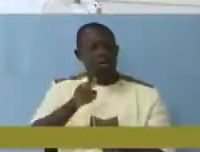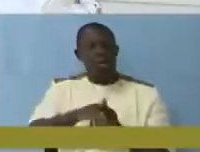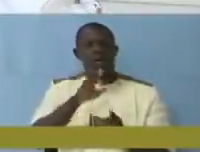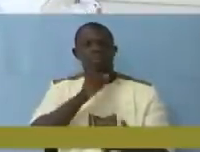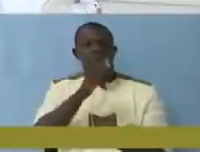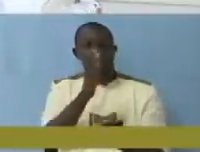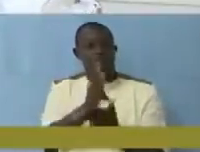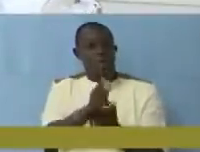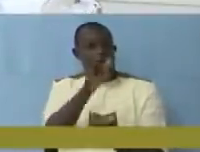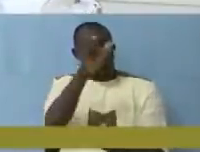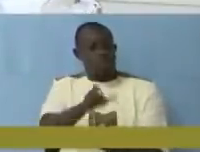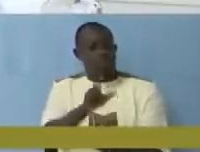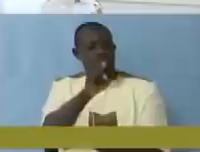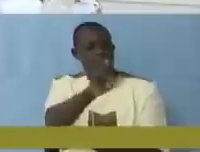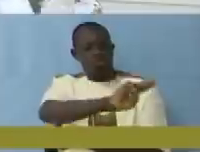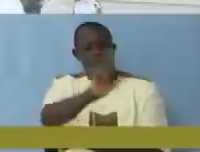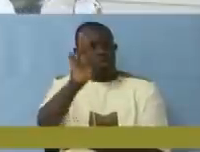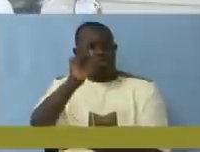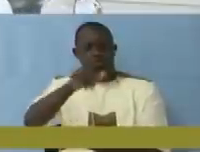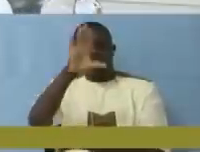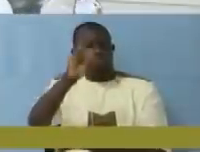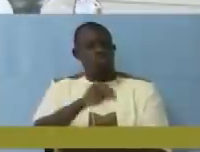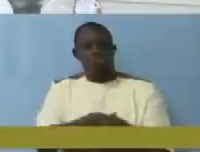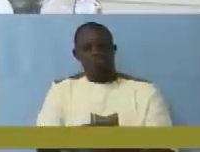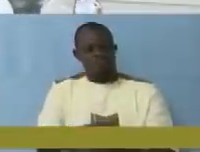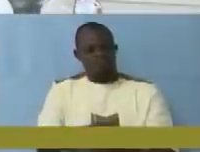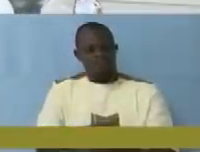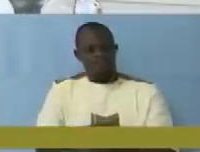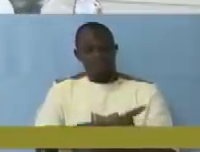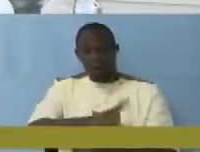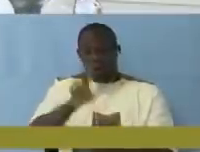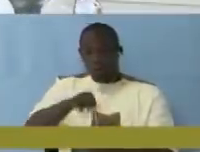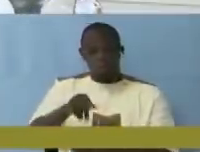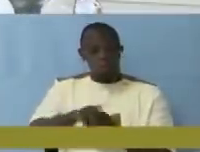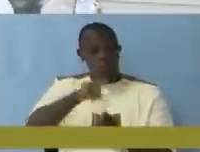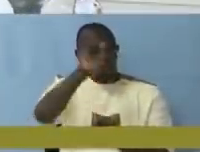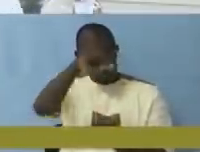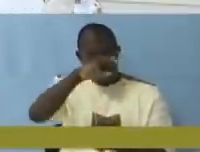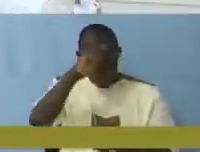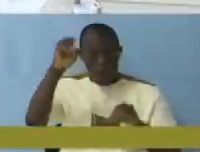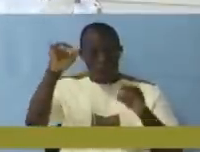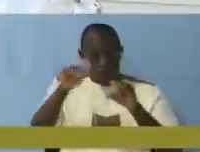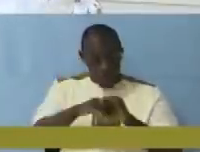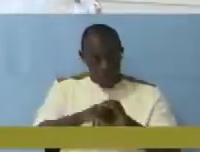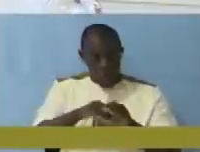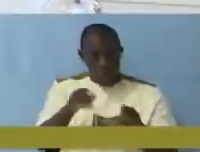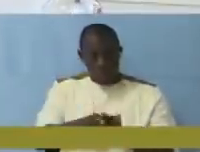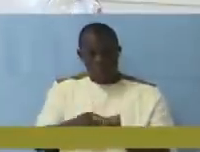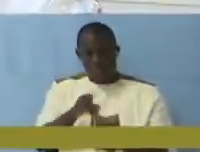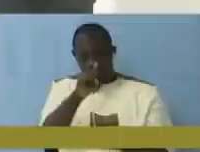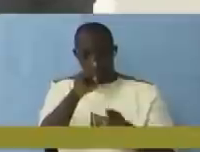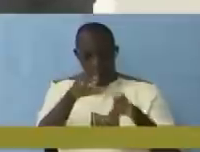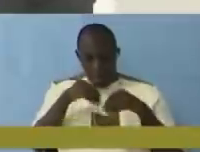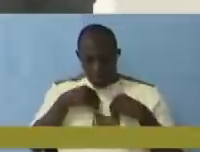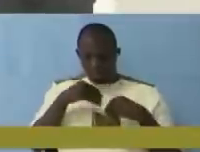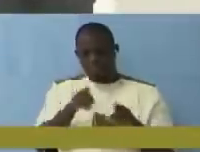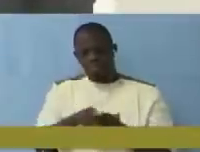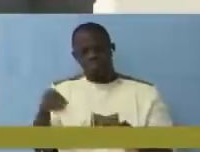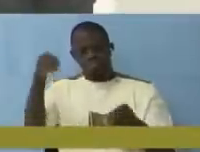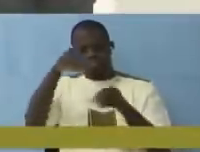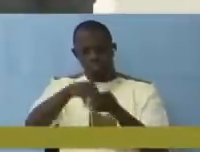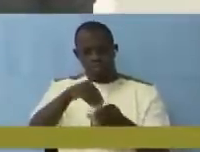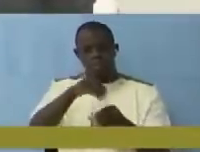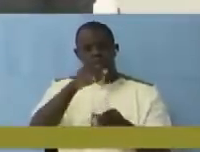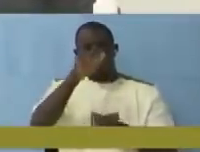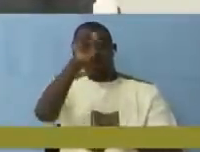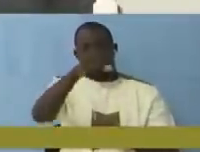you would not do that. If I had, you would not implicate your colleagues, because by you accepting If I had, I said, if By I you had, accepting, you